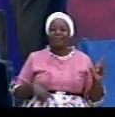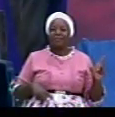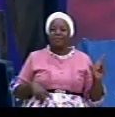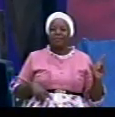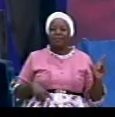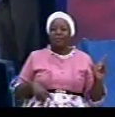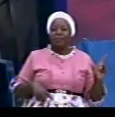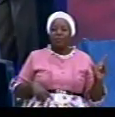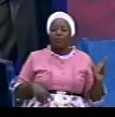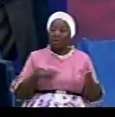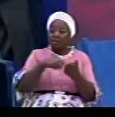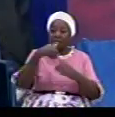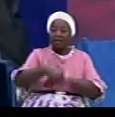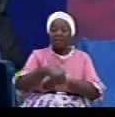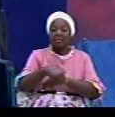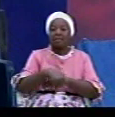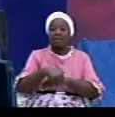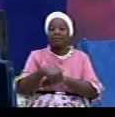Tonight,